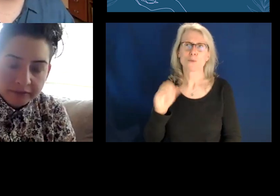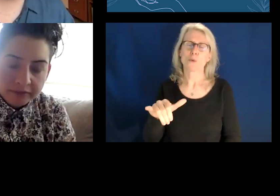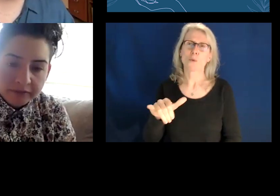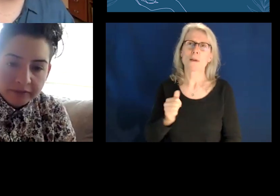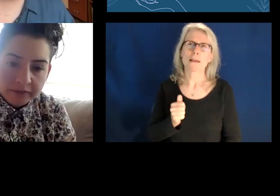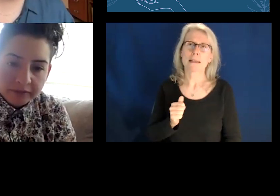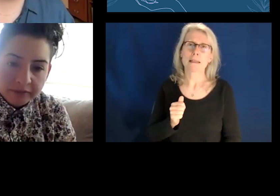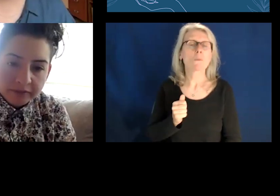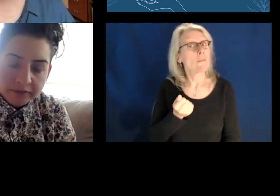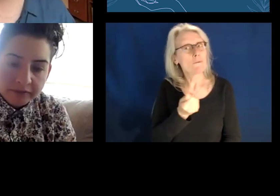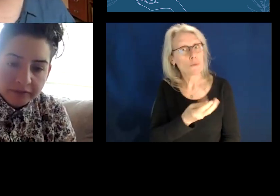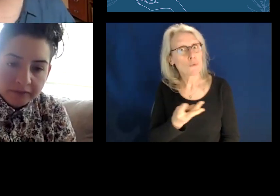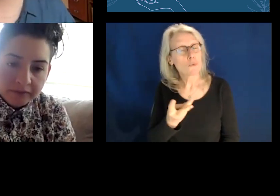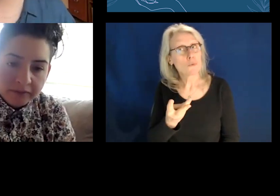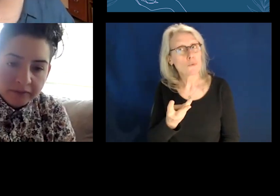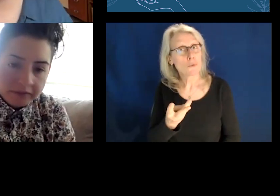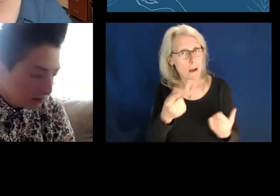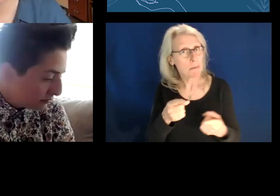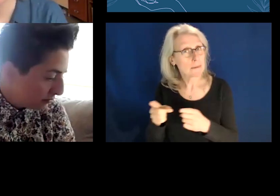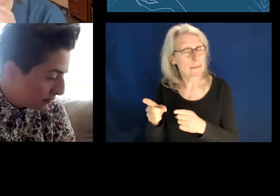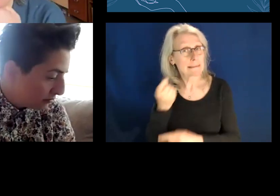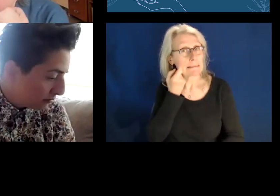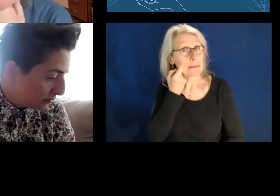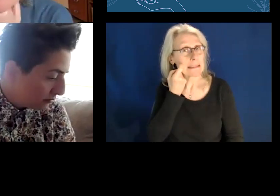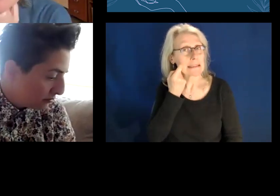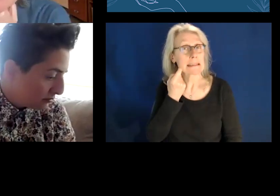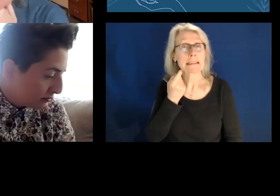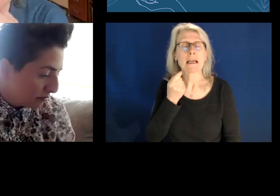I've had a few recently, and I think I'm going to talk about